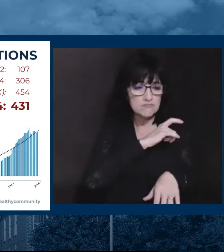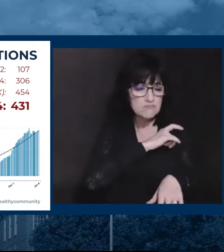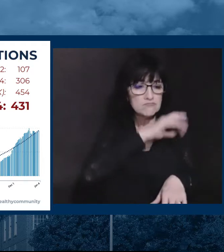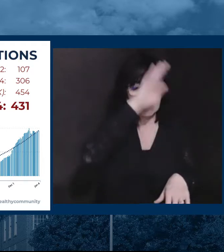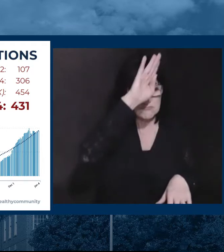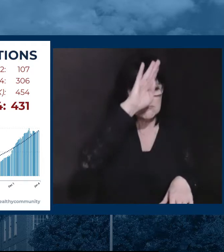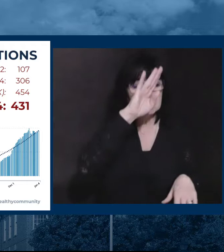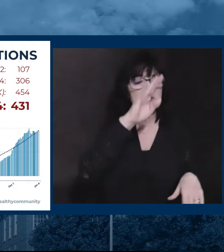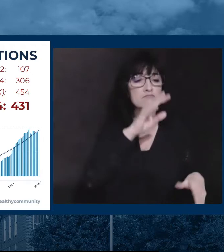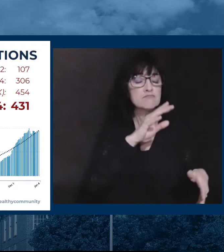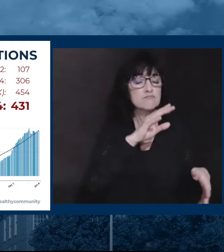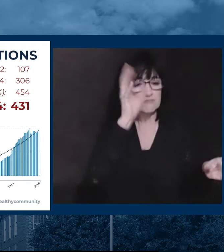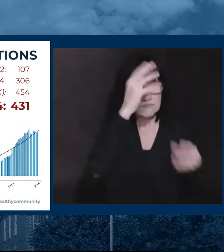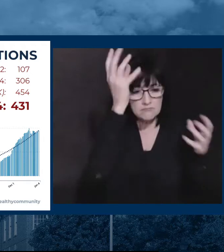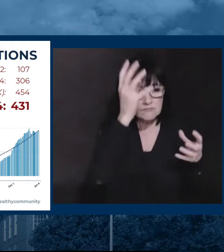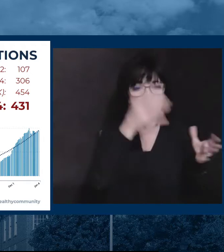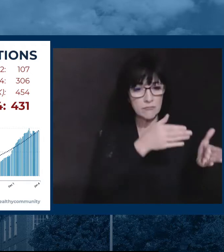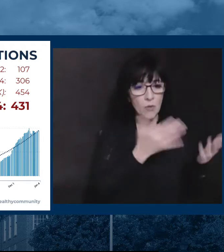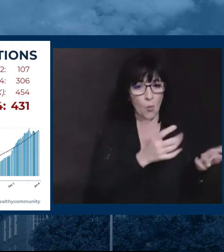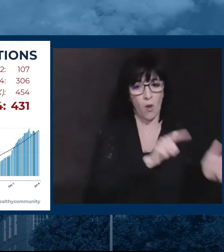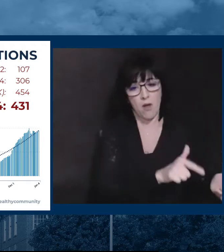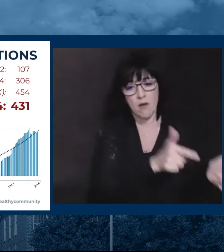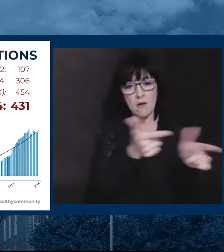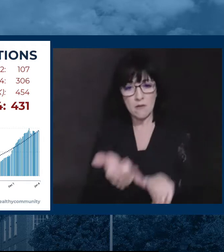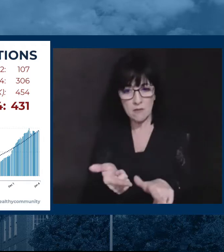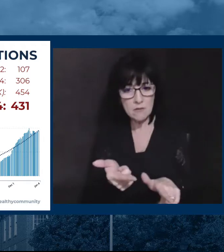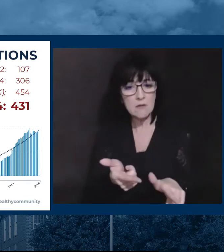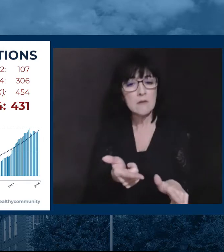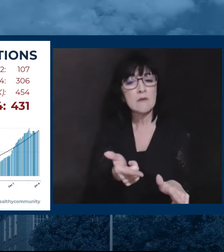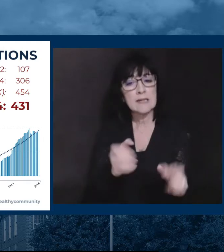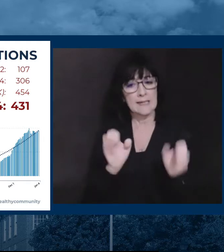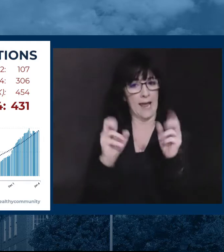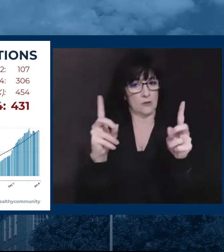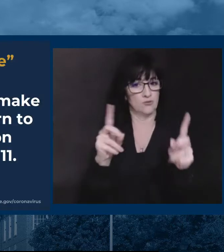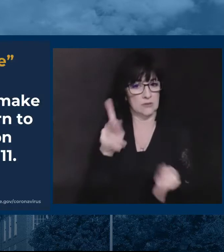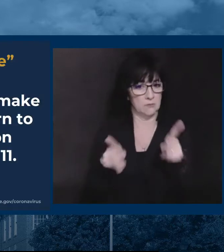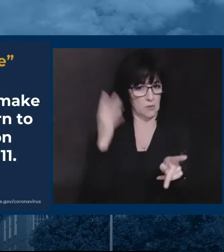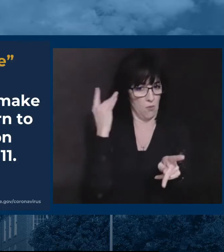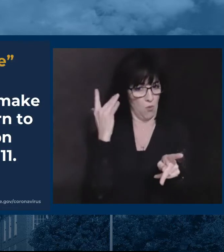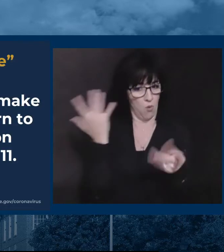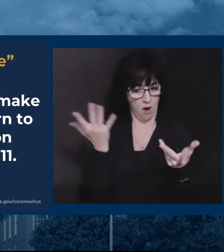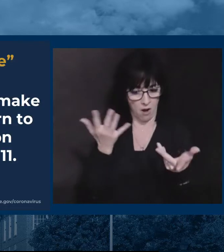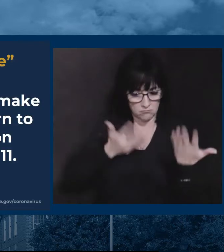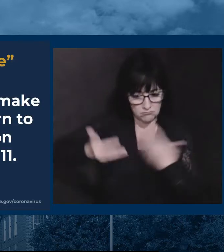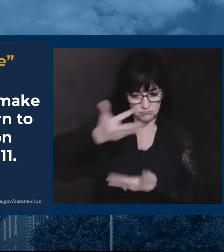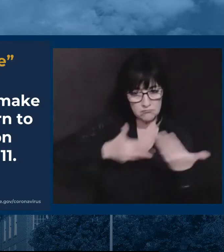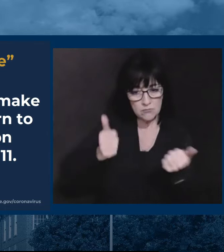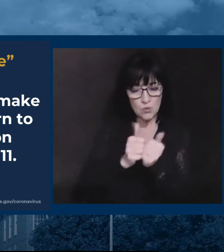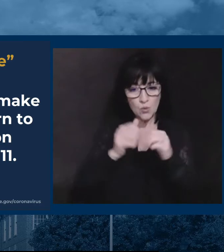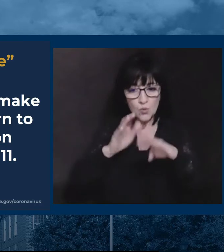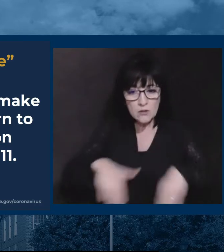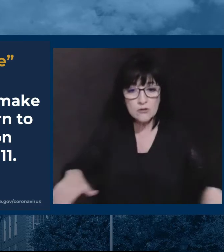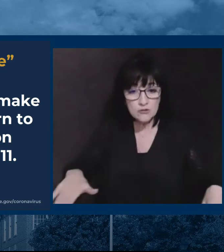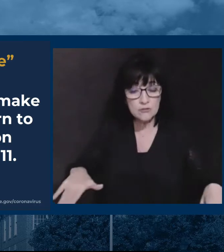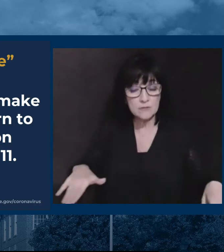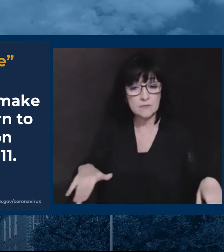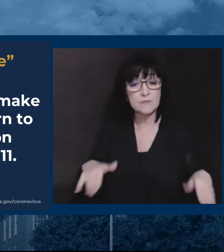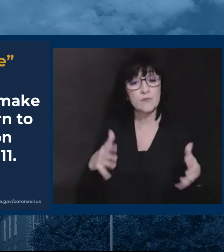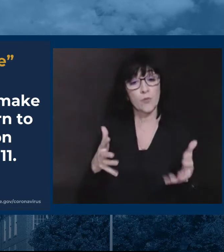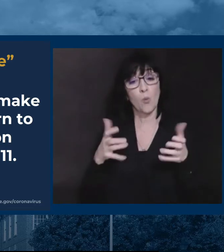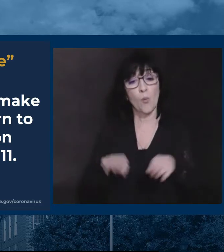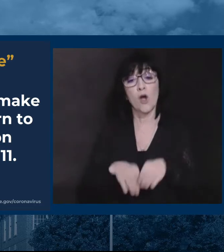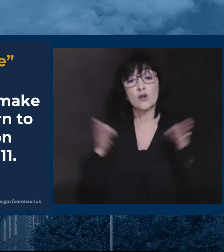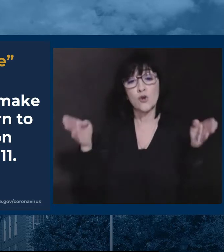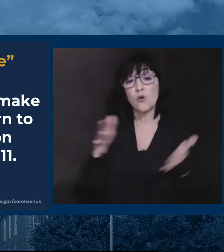district to make every effort to return to hybrid learning on Monday, January the 11th. We took a pause 2